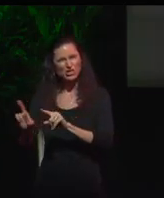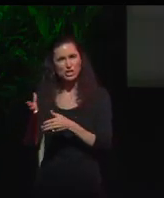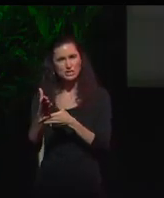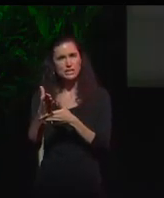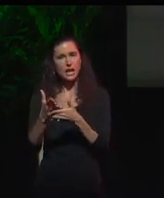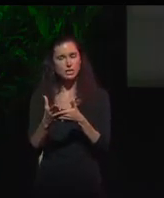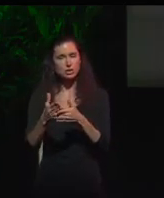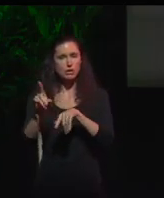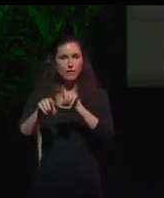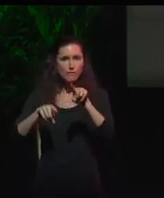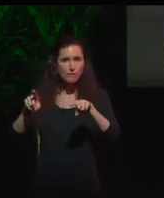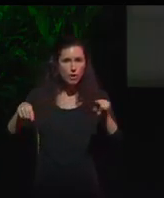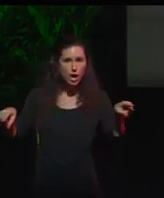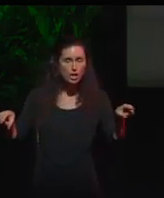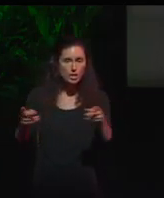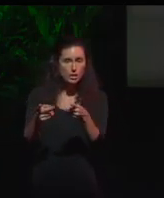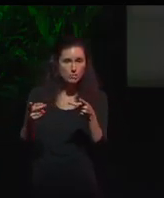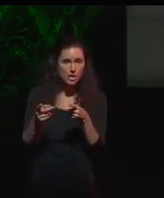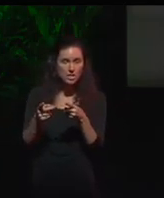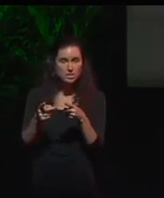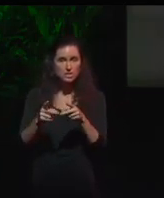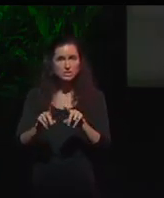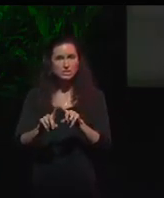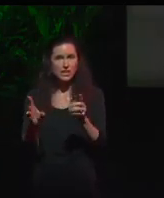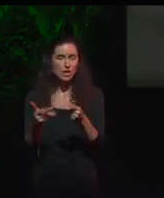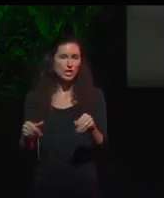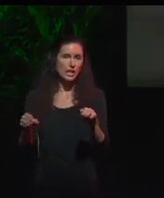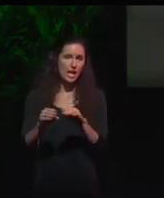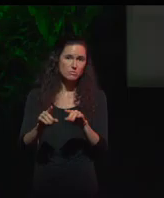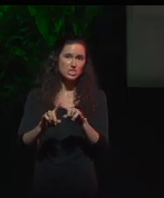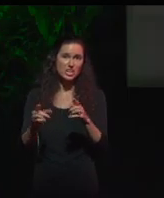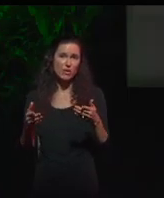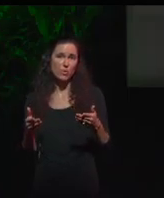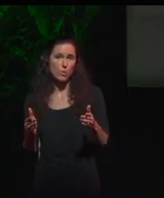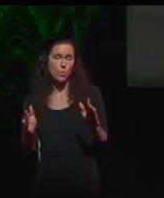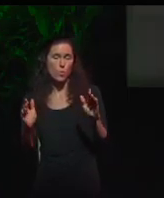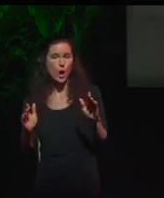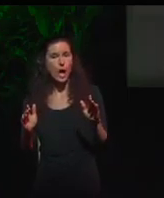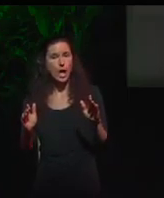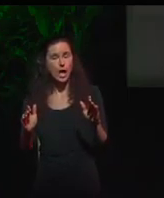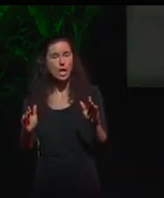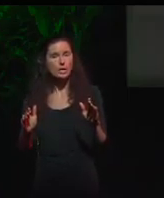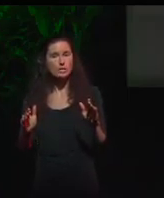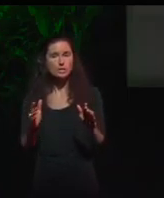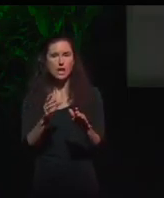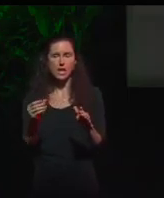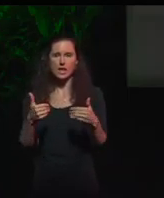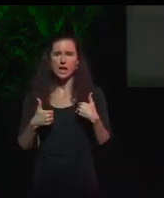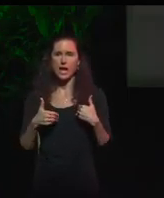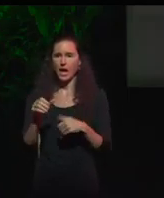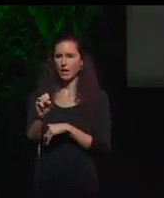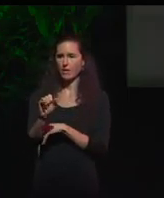in a variety of sites across the colleges, in different modalities, and they describe how they do that in syllabi,